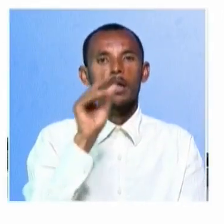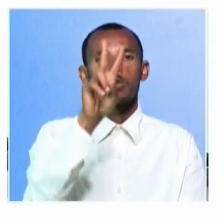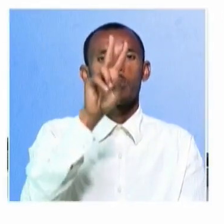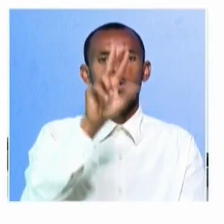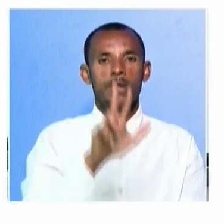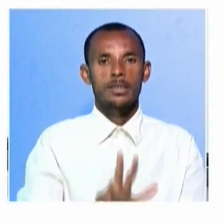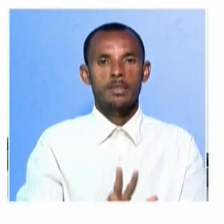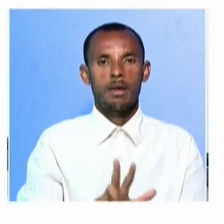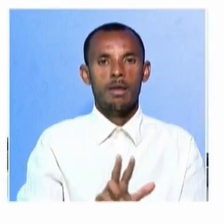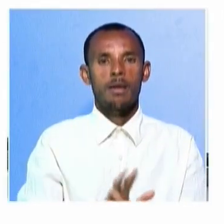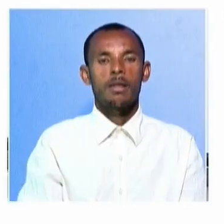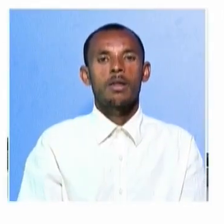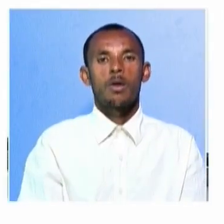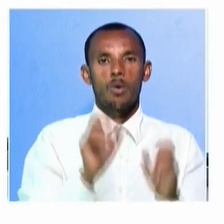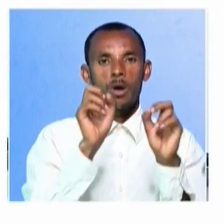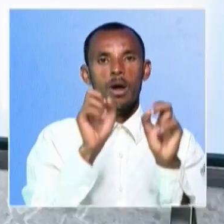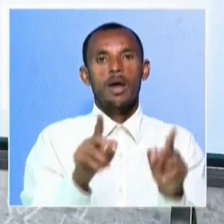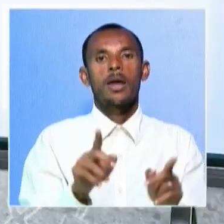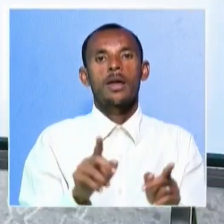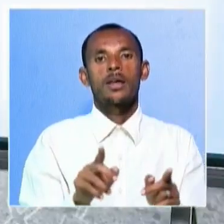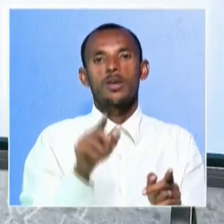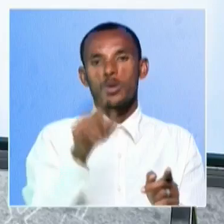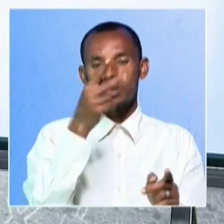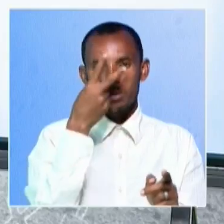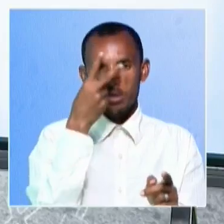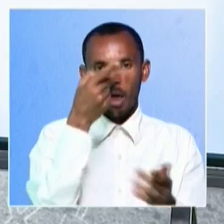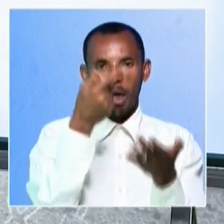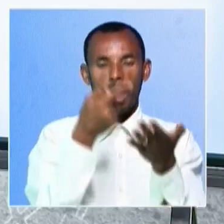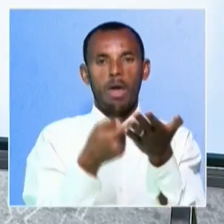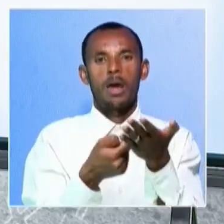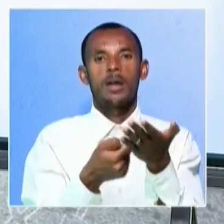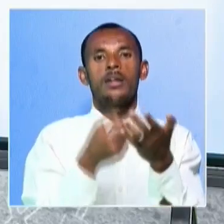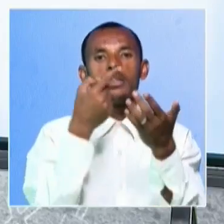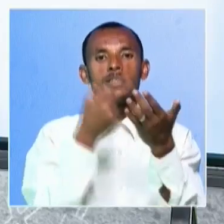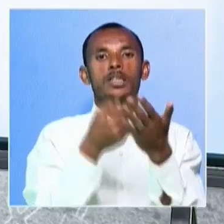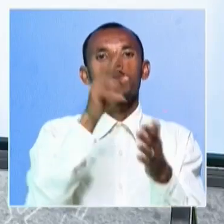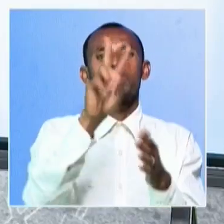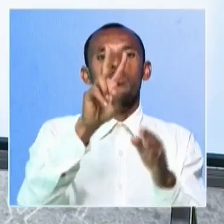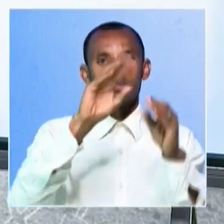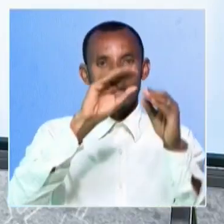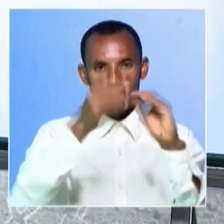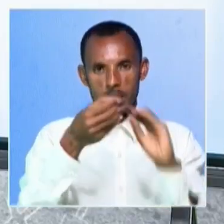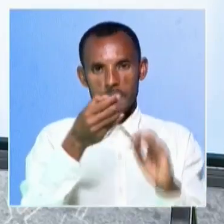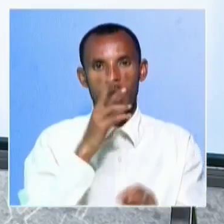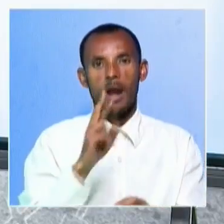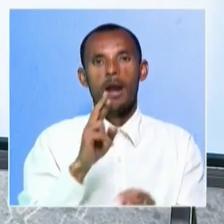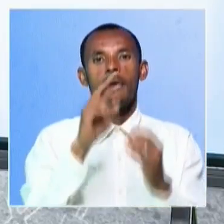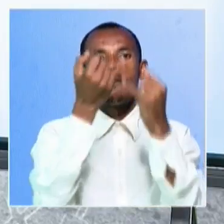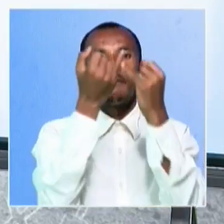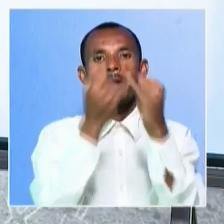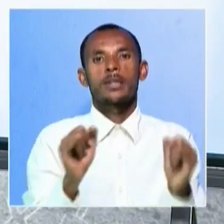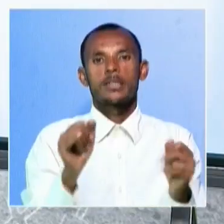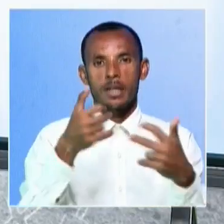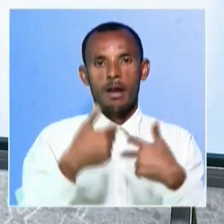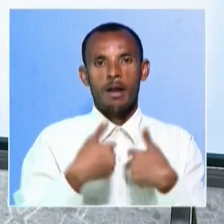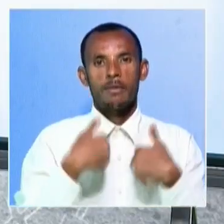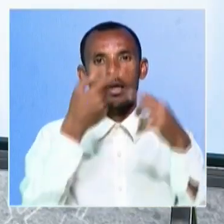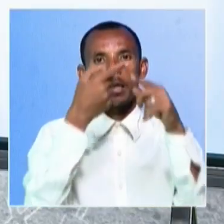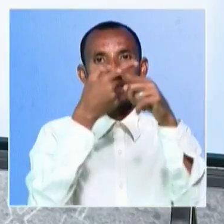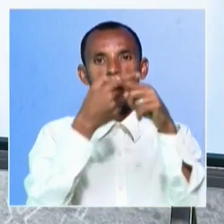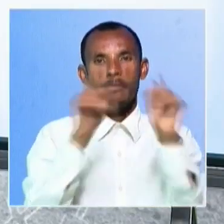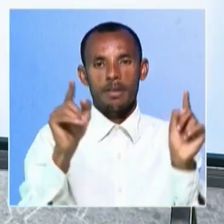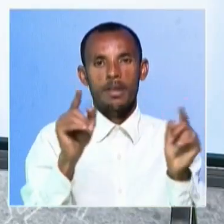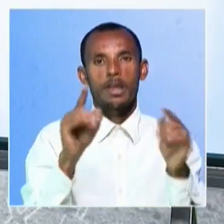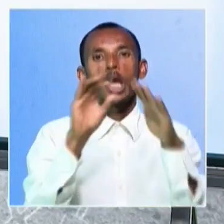3. Okay, as you can see here, these 2 numbers are fractions having different